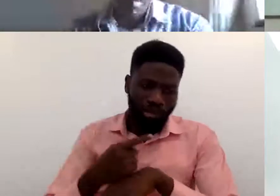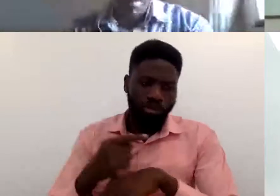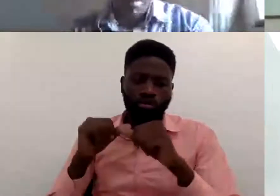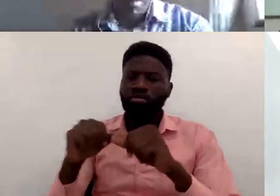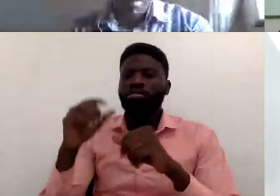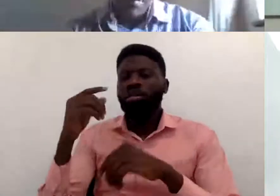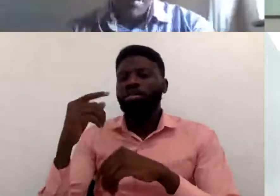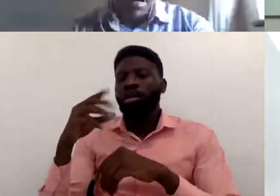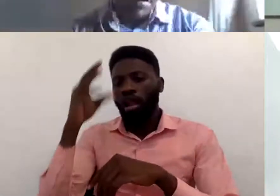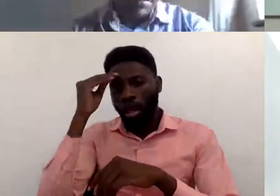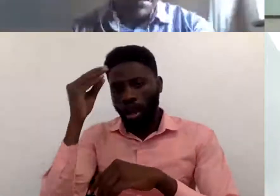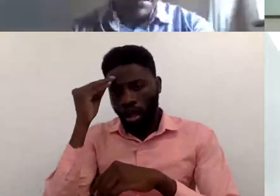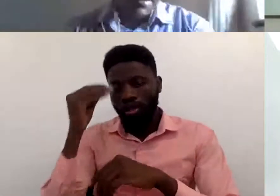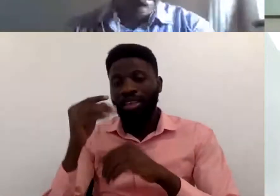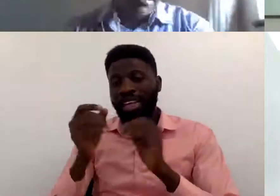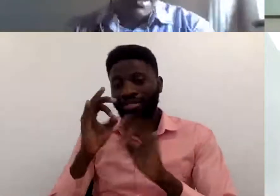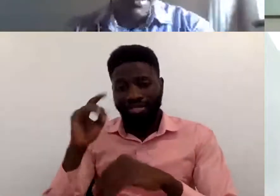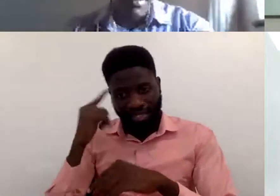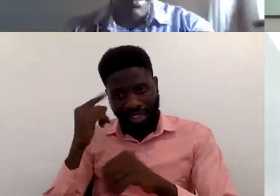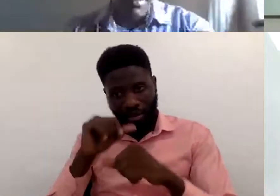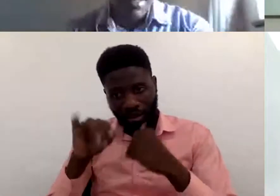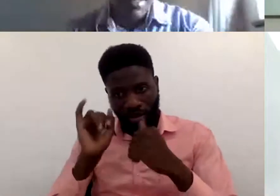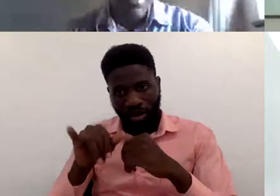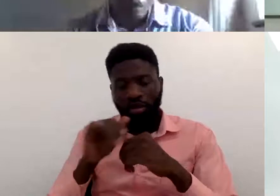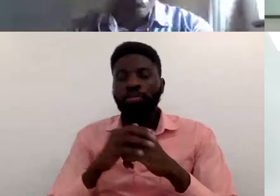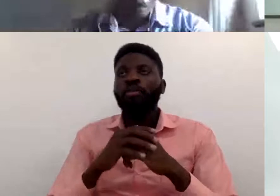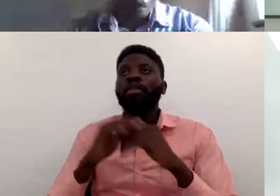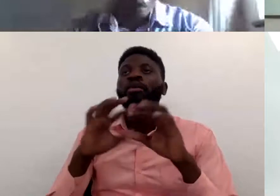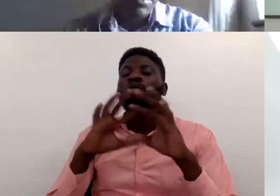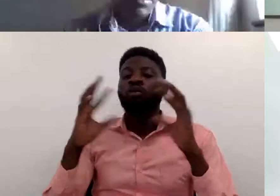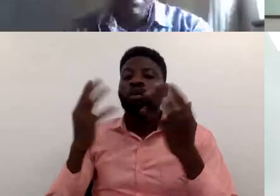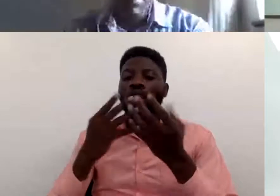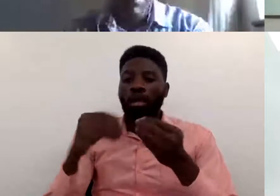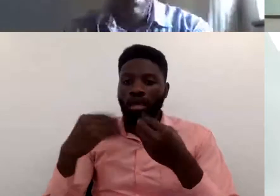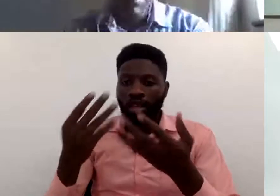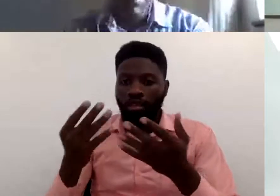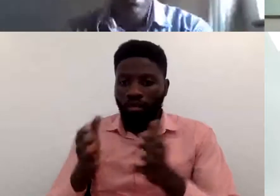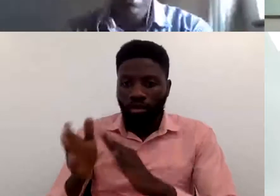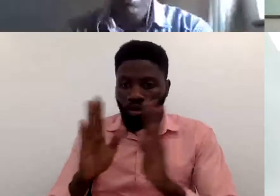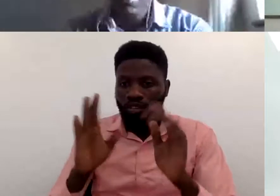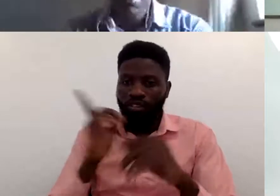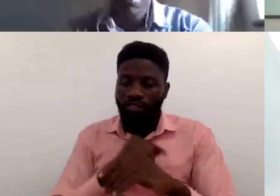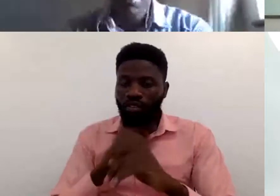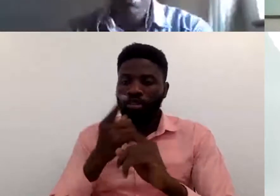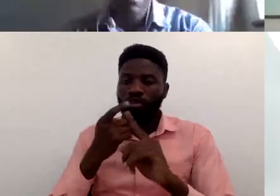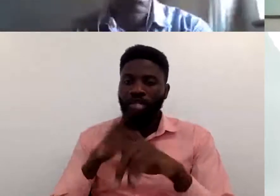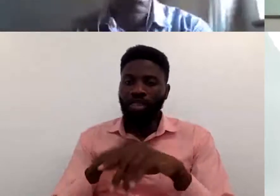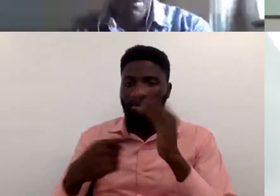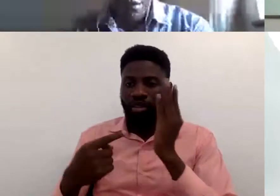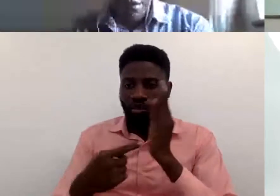learning. If you think about it, the world has given you the opportunities from the technology